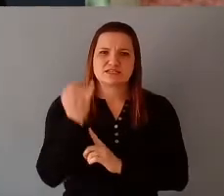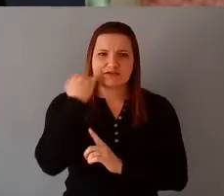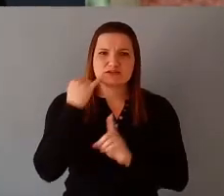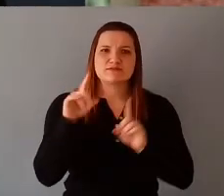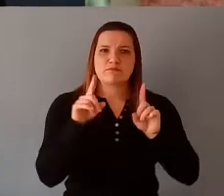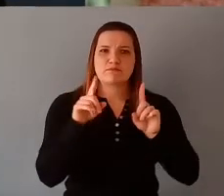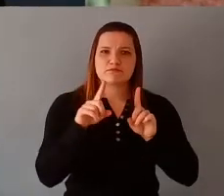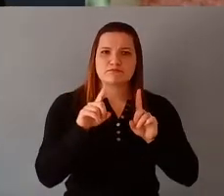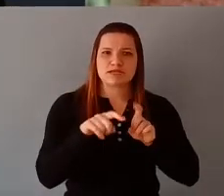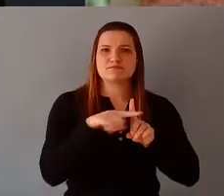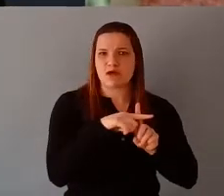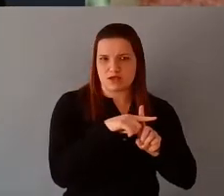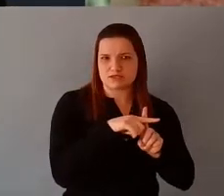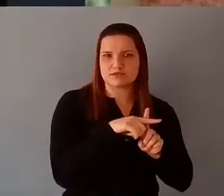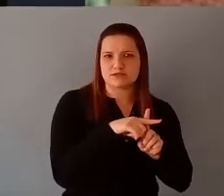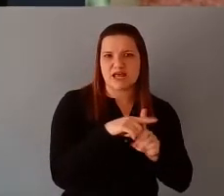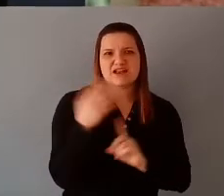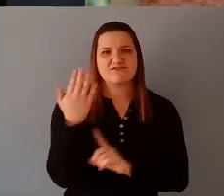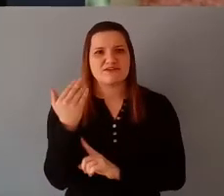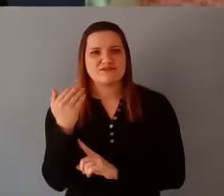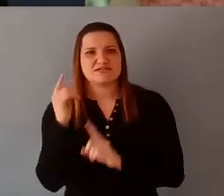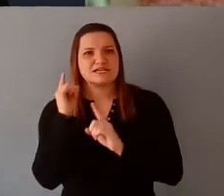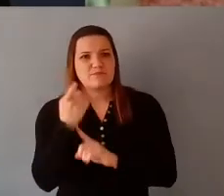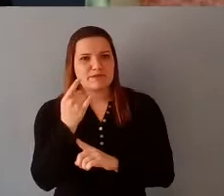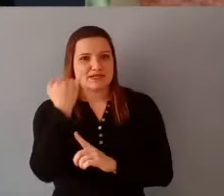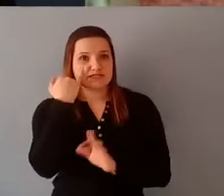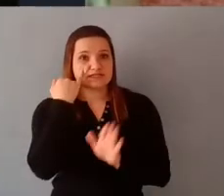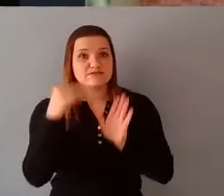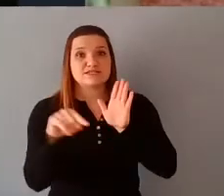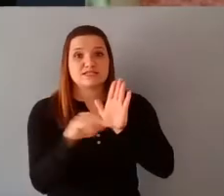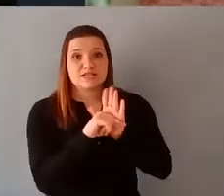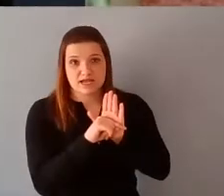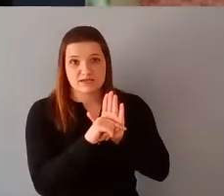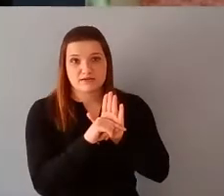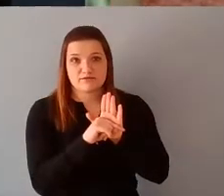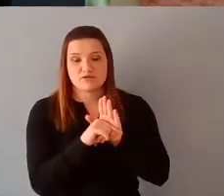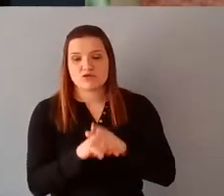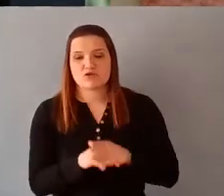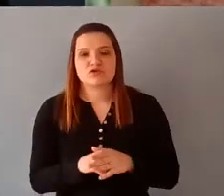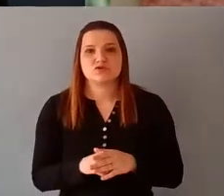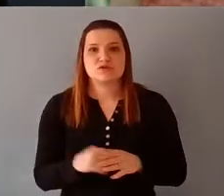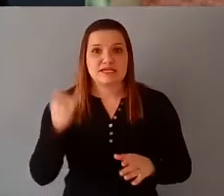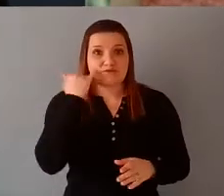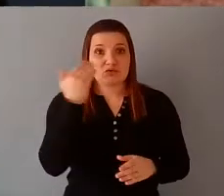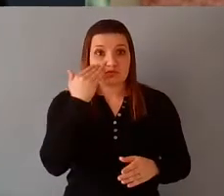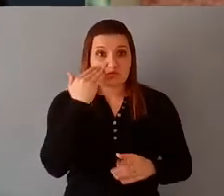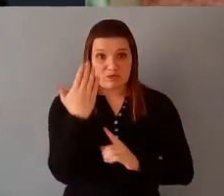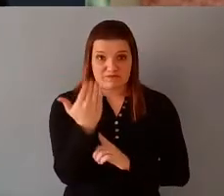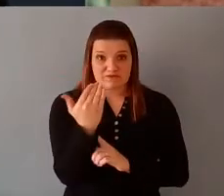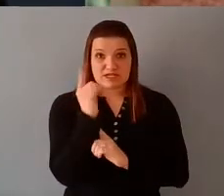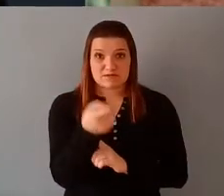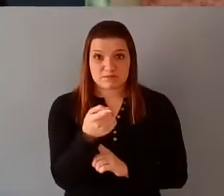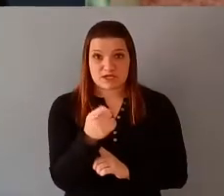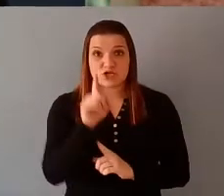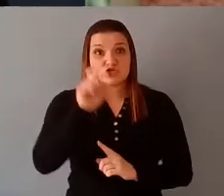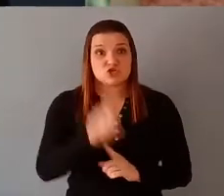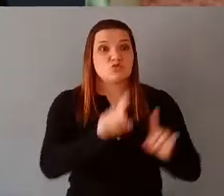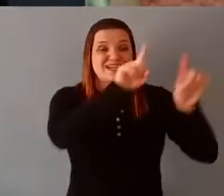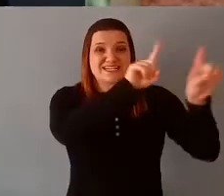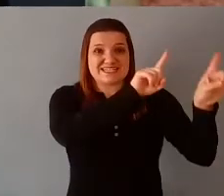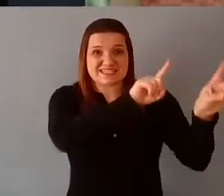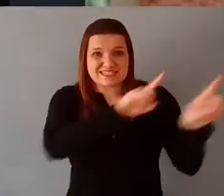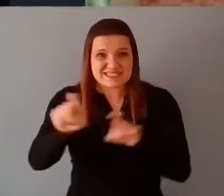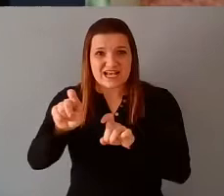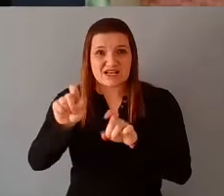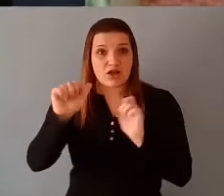test and 15 minutes to get back a negative result. So if you knew within 15 minutes, should we test everybody and just have